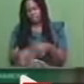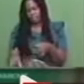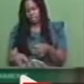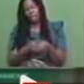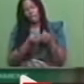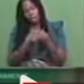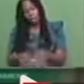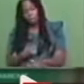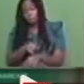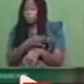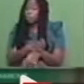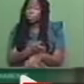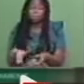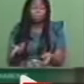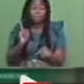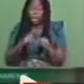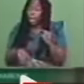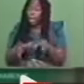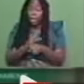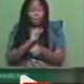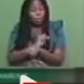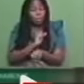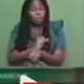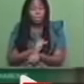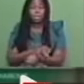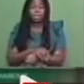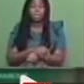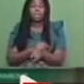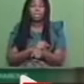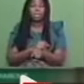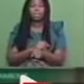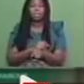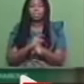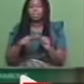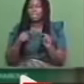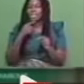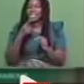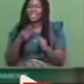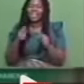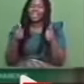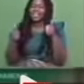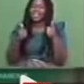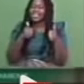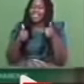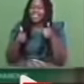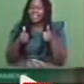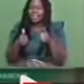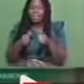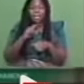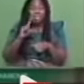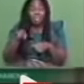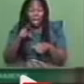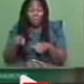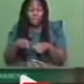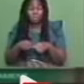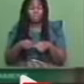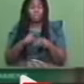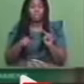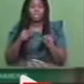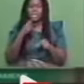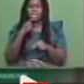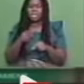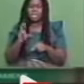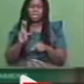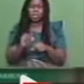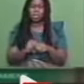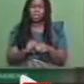4%. You hear that untruth? Thousands, and they're telling us it's 4%.